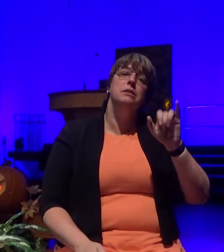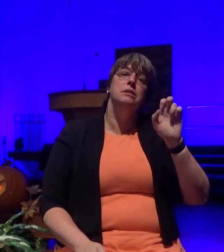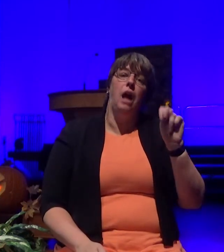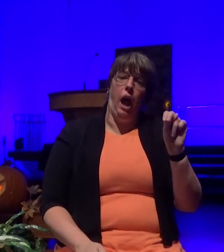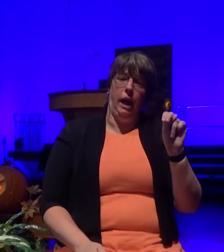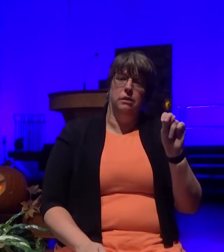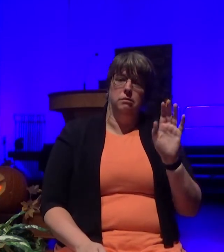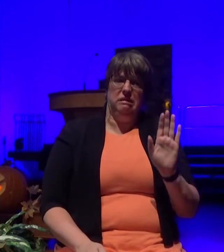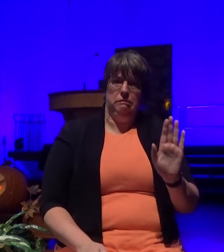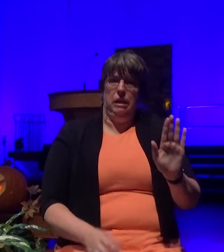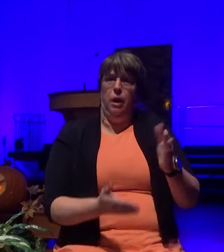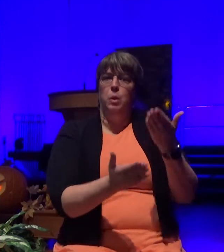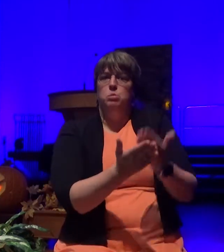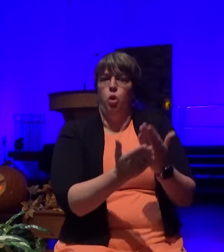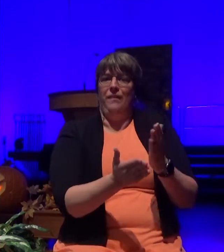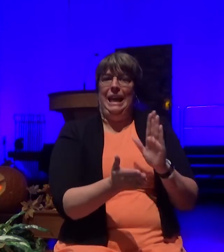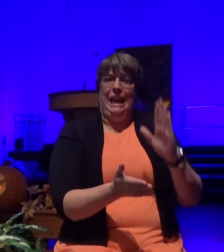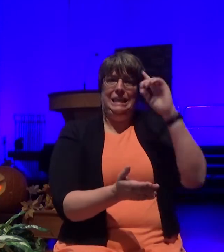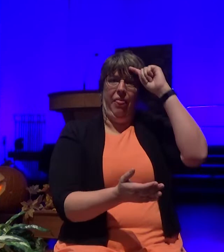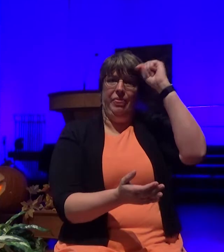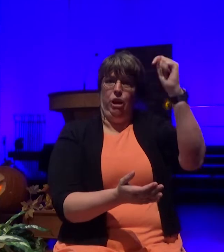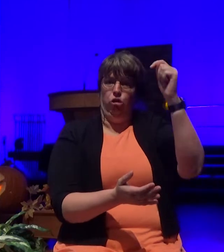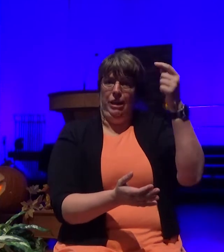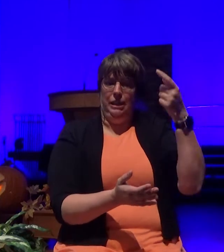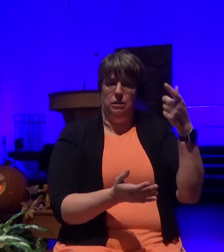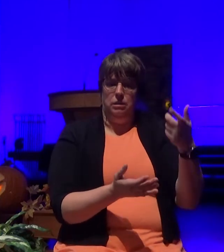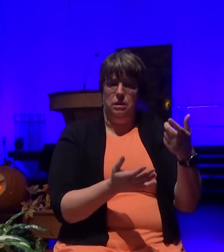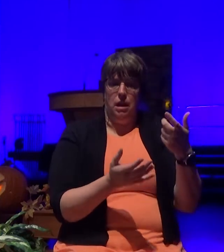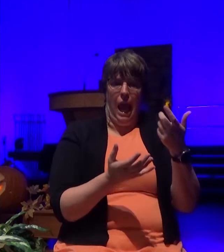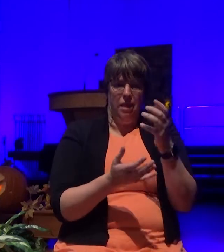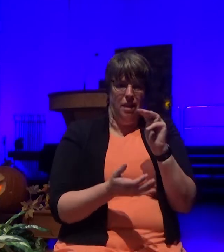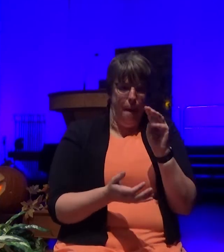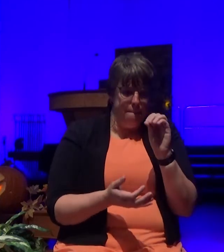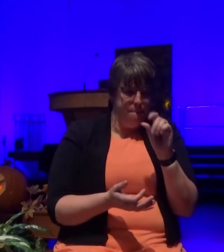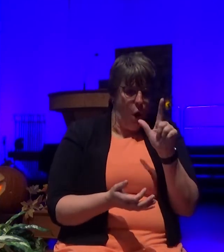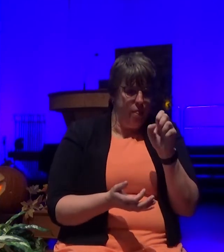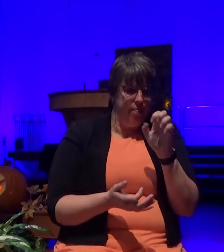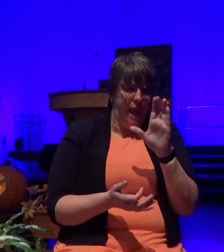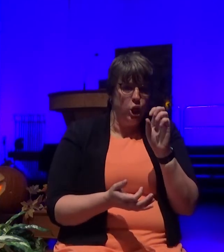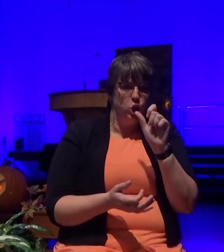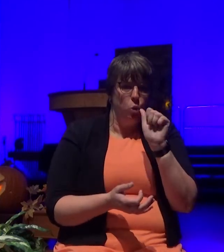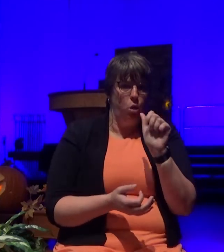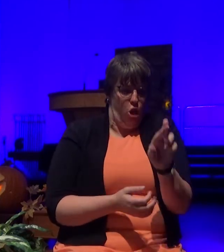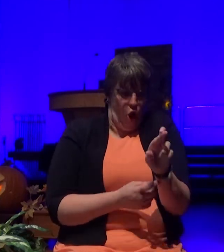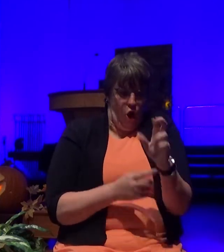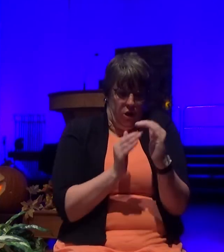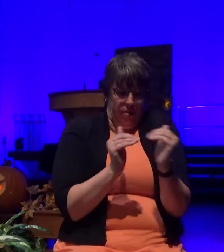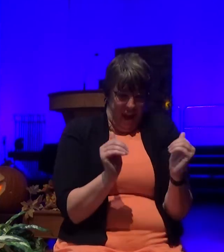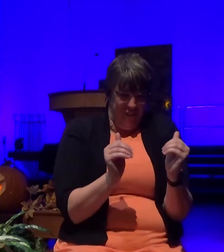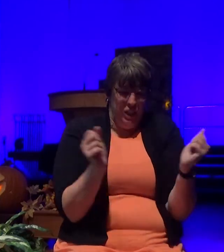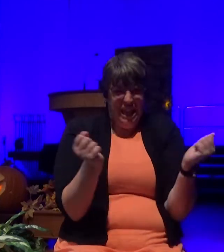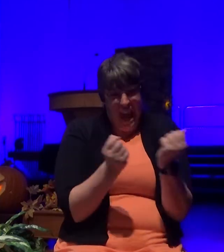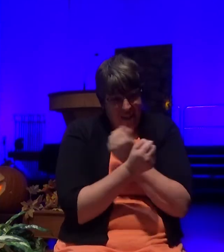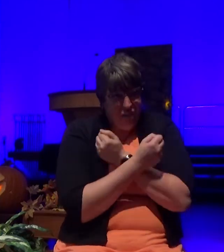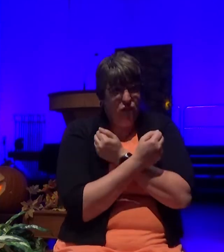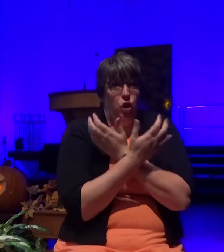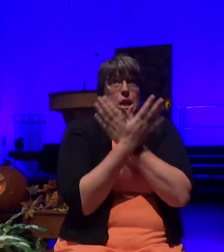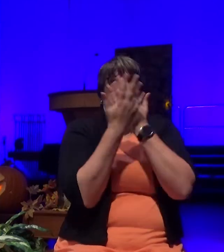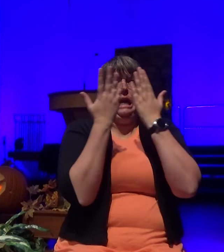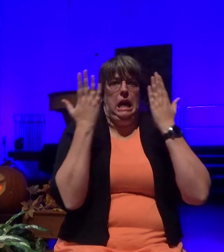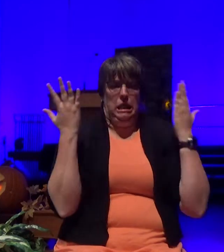was proving that at the molecular level, everything and everyone is made of the same energy,